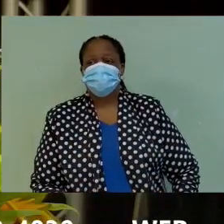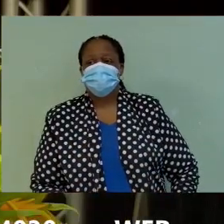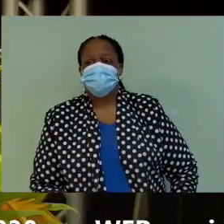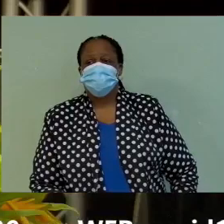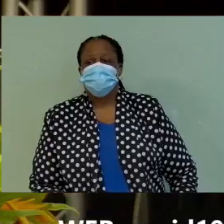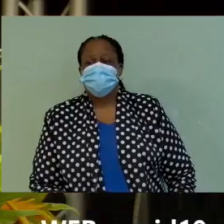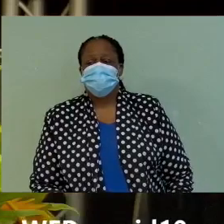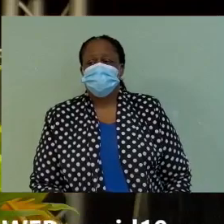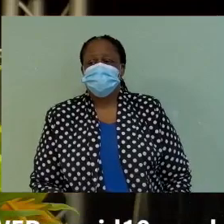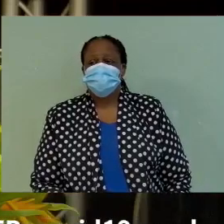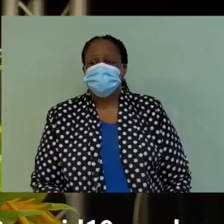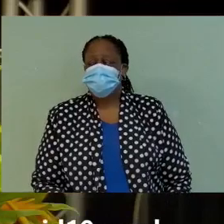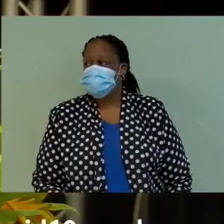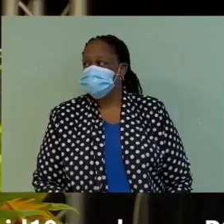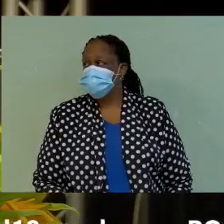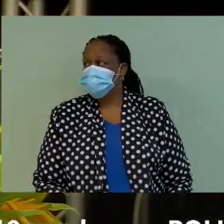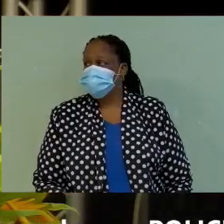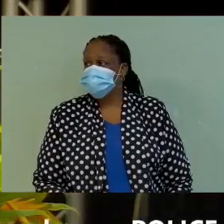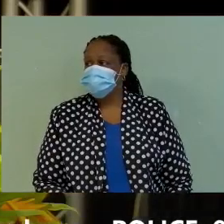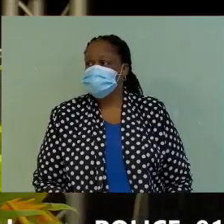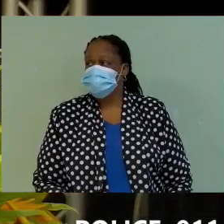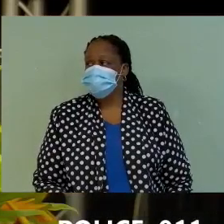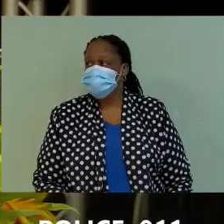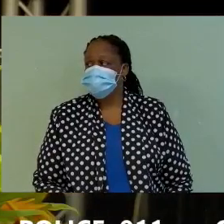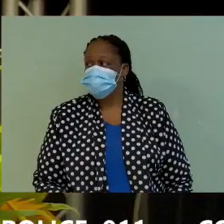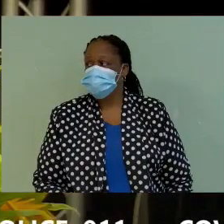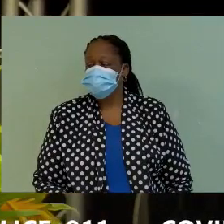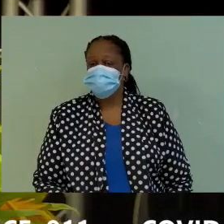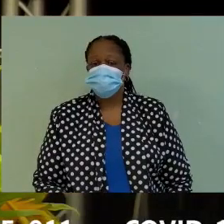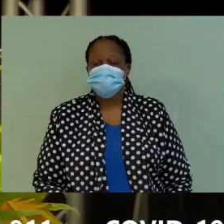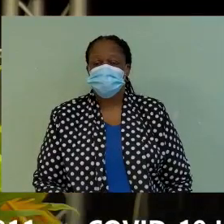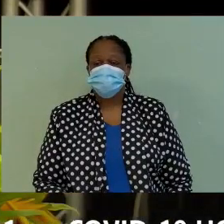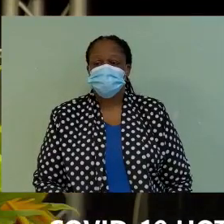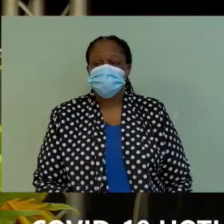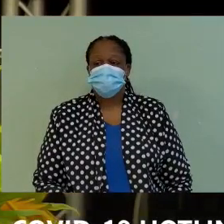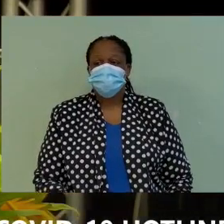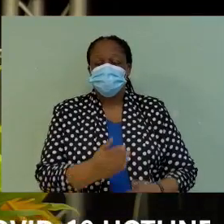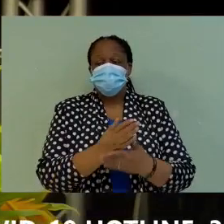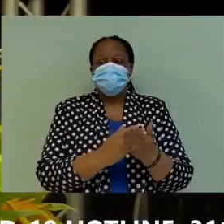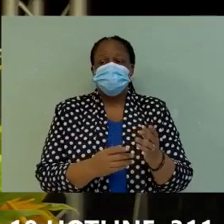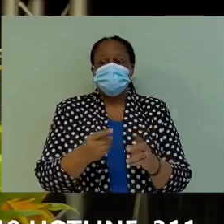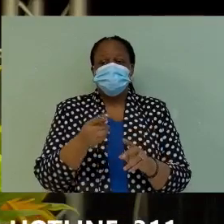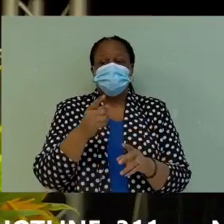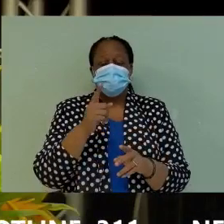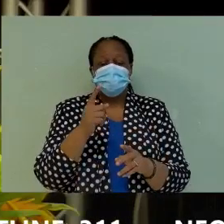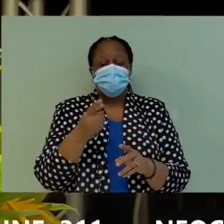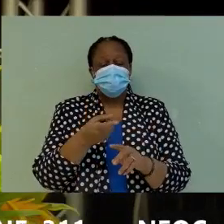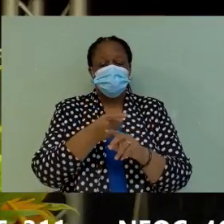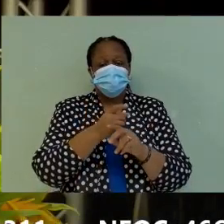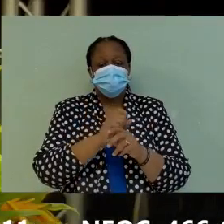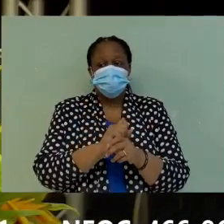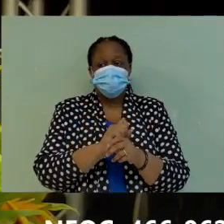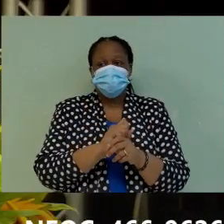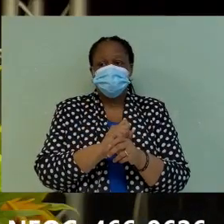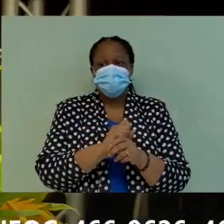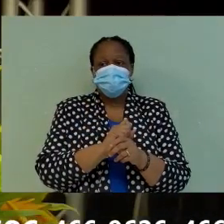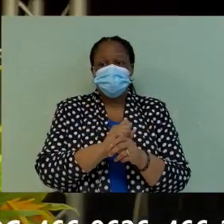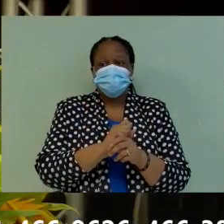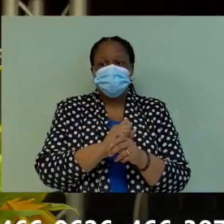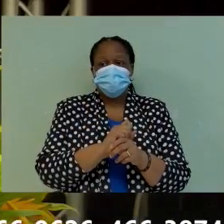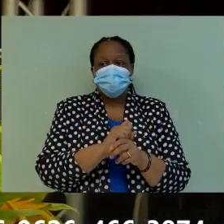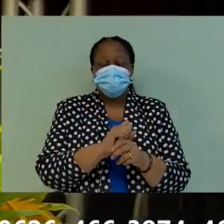Anthony Eveling from the St. Kitts Nevis Building Contractors Association, Superintendent Henry,